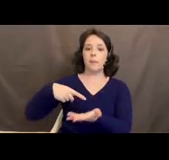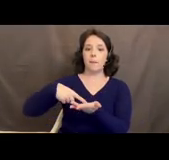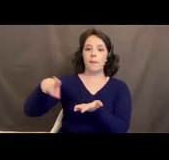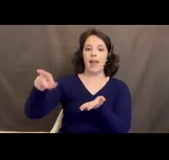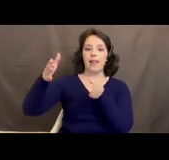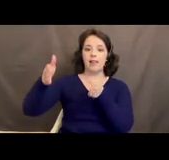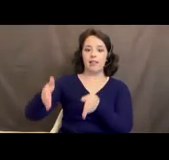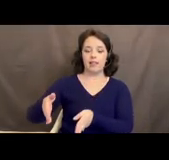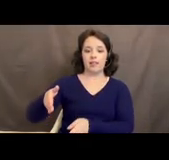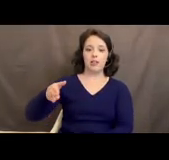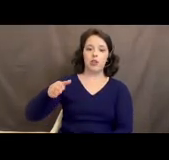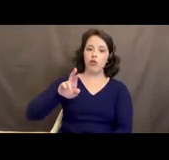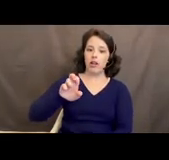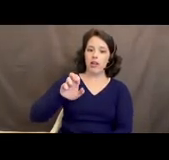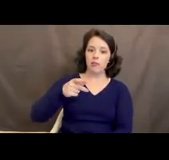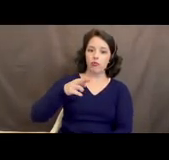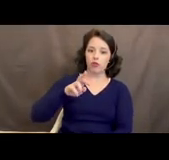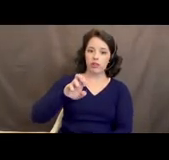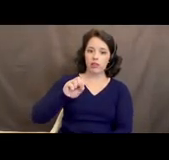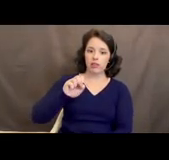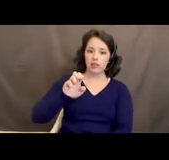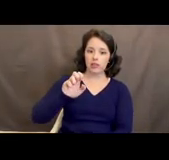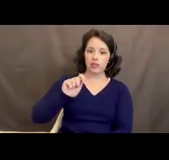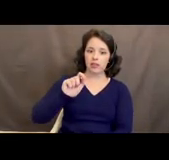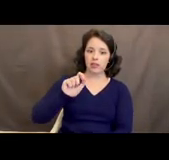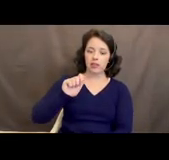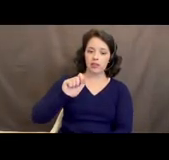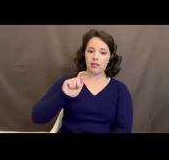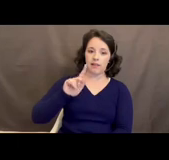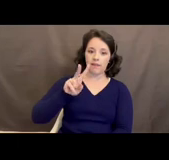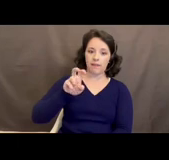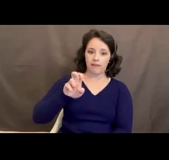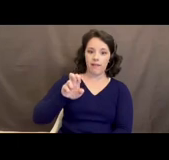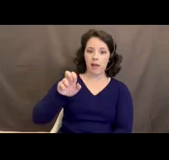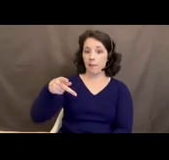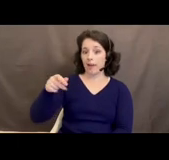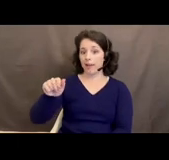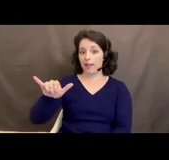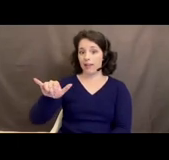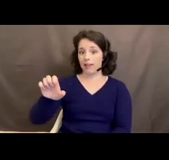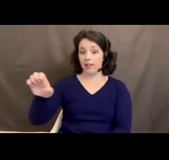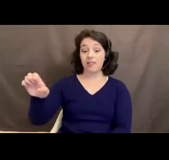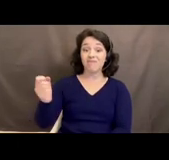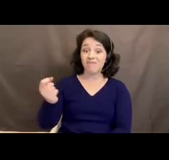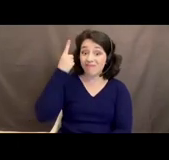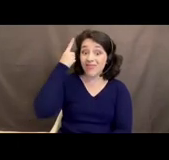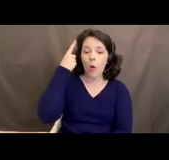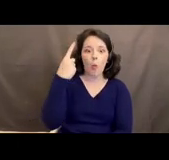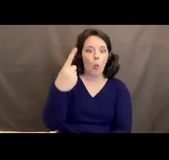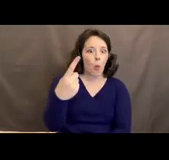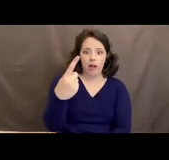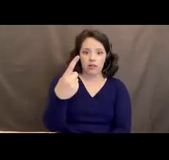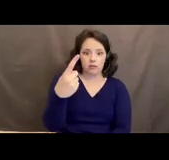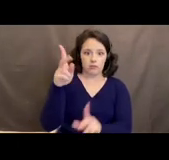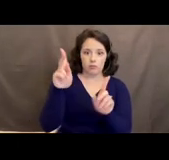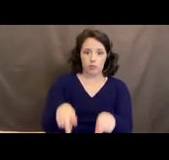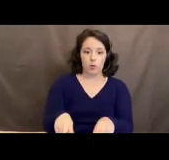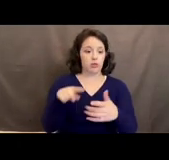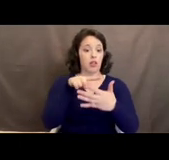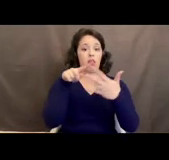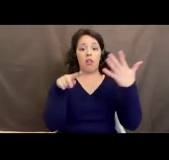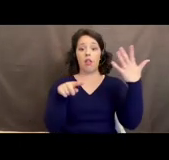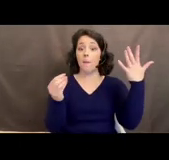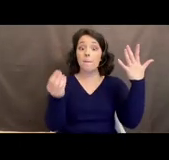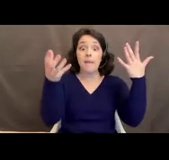can only be one ALR at a time. So ABLE in the SSA representative